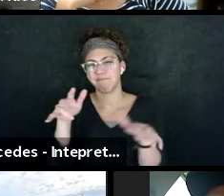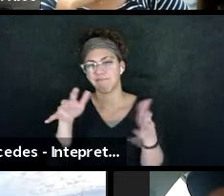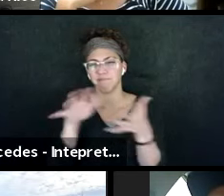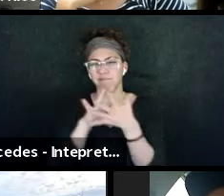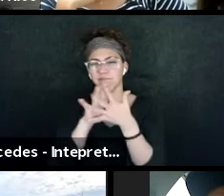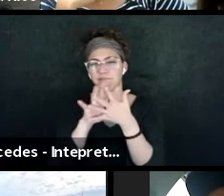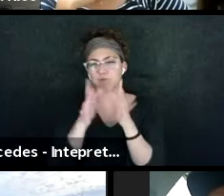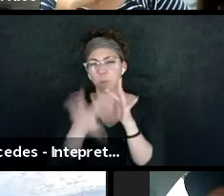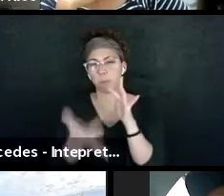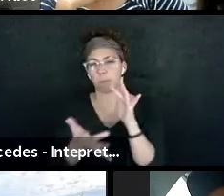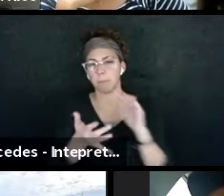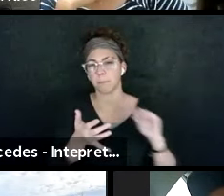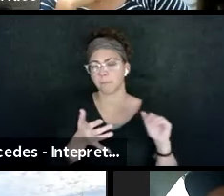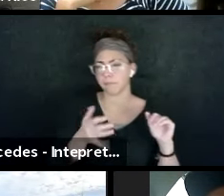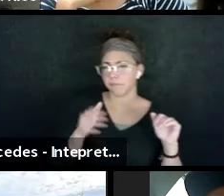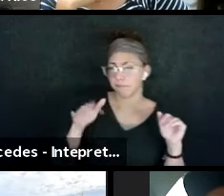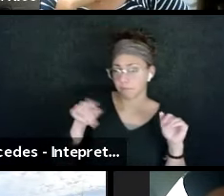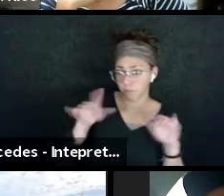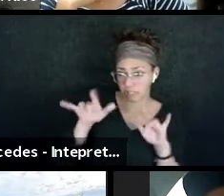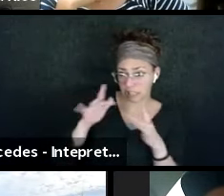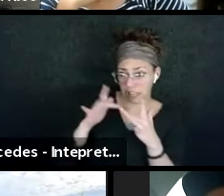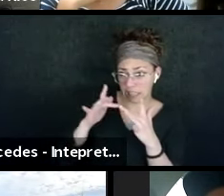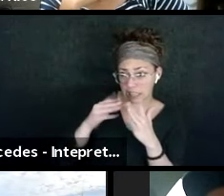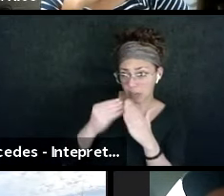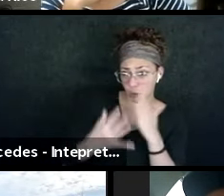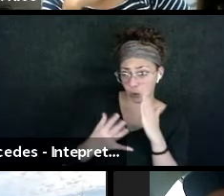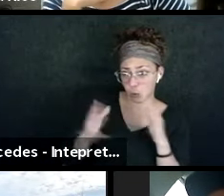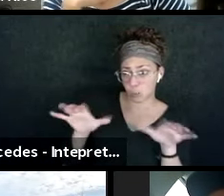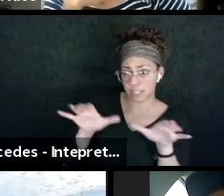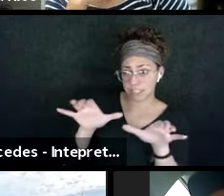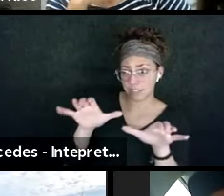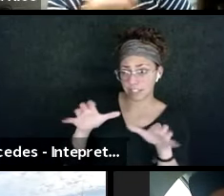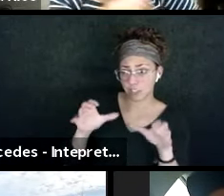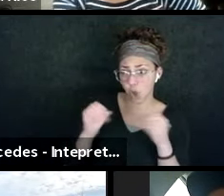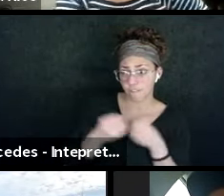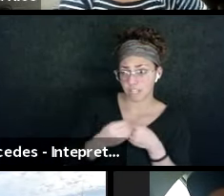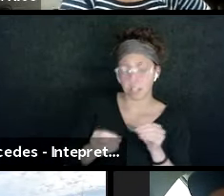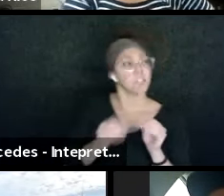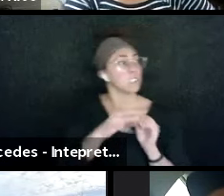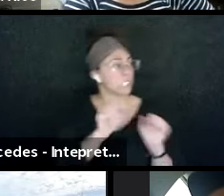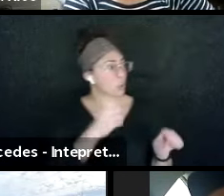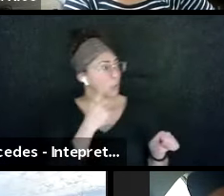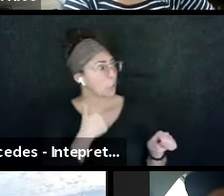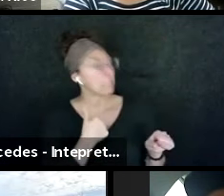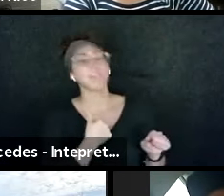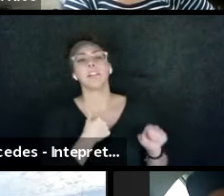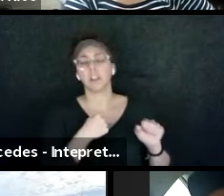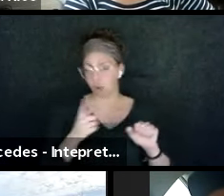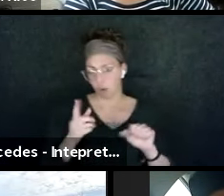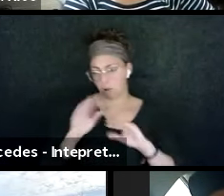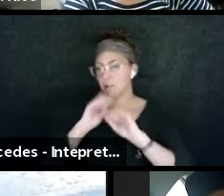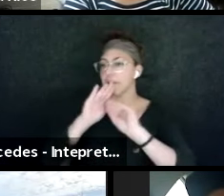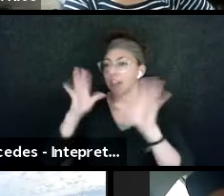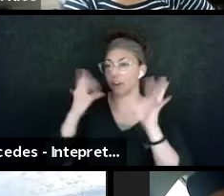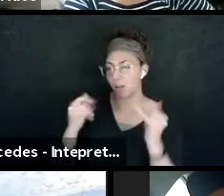Vanessa, they can just contact the student activities office? I'm sorry, can you hear me? Oh, there you go. Okay. Ooh.